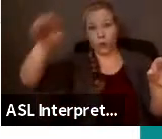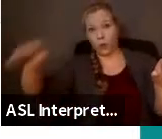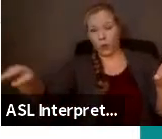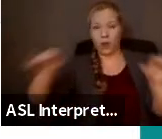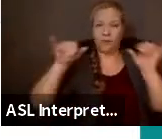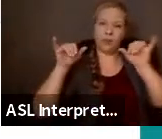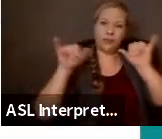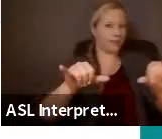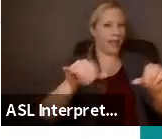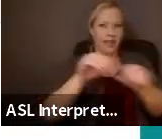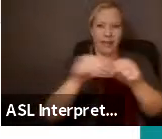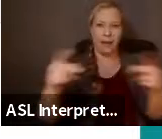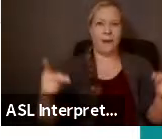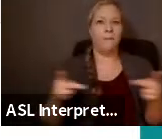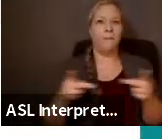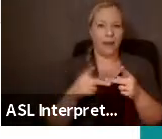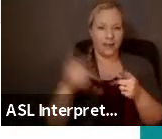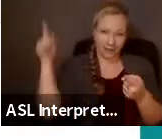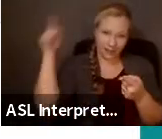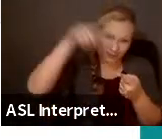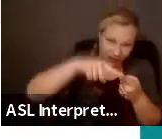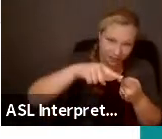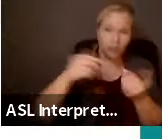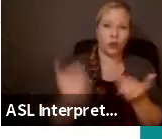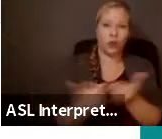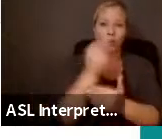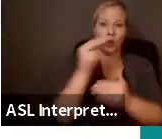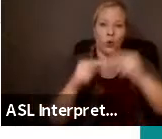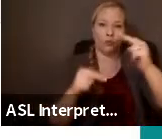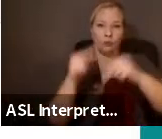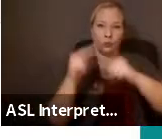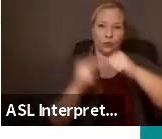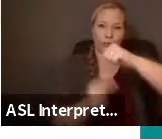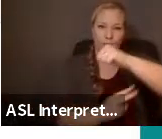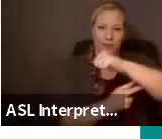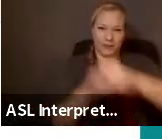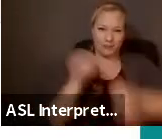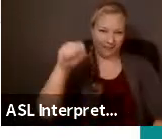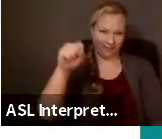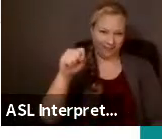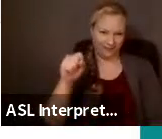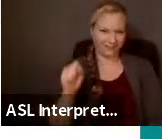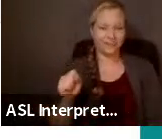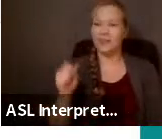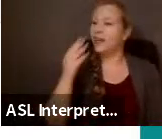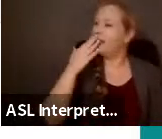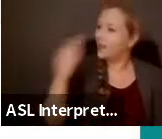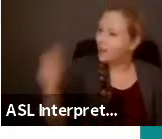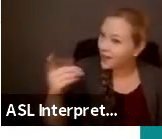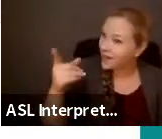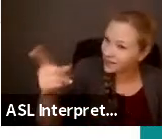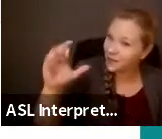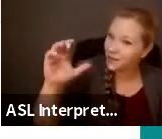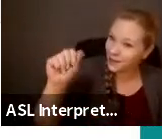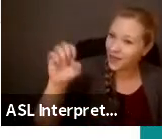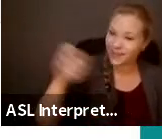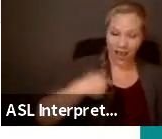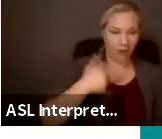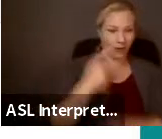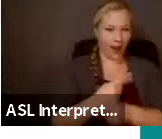functional for traffic, including active transportation. All right, I got it right. That's for all. Thanks, Casey. Yeah.